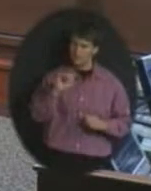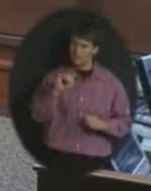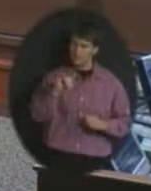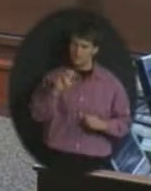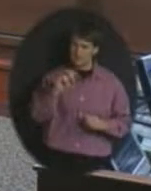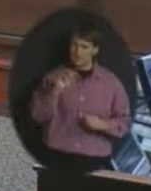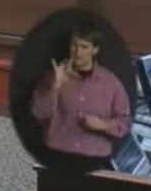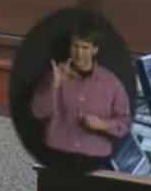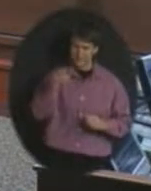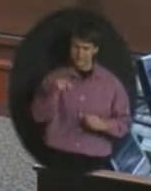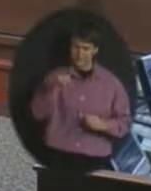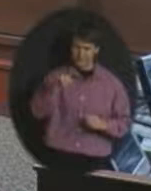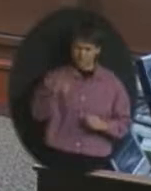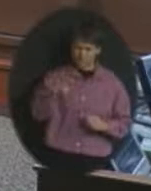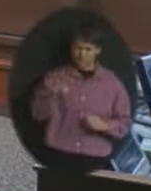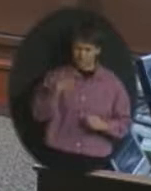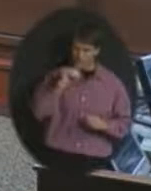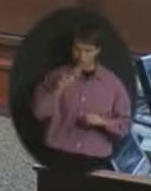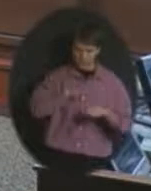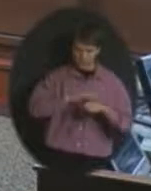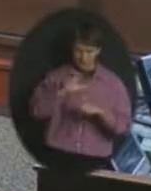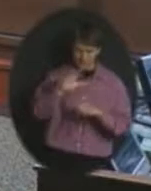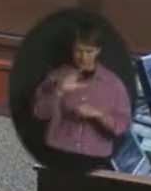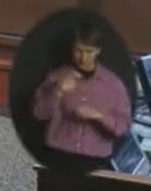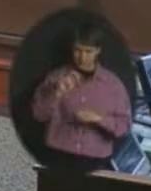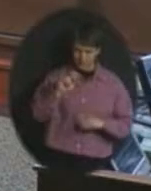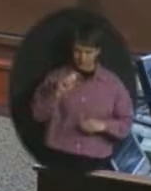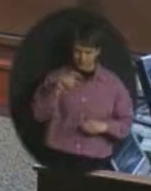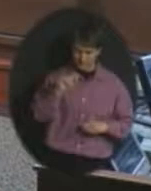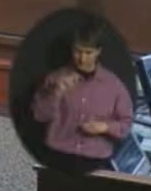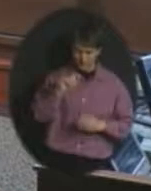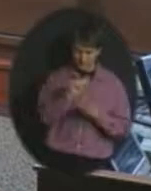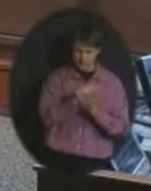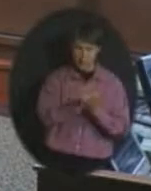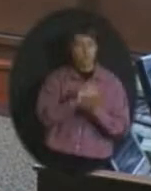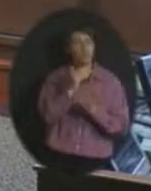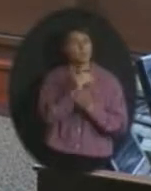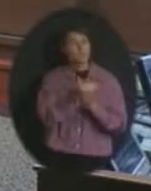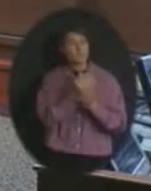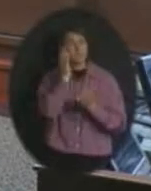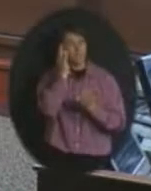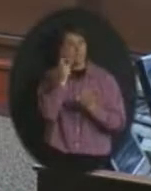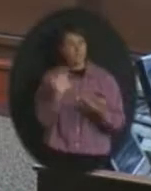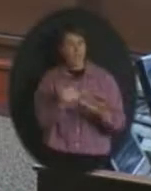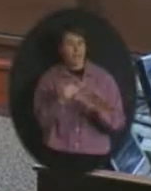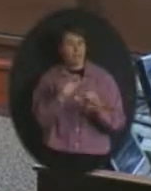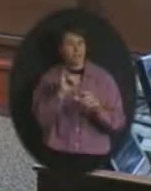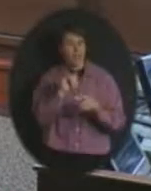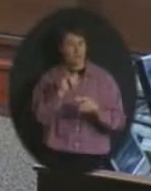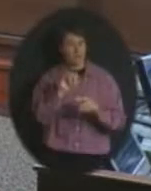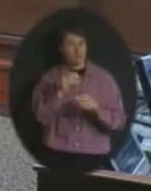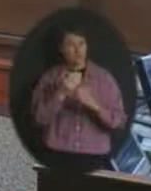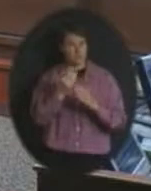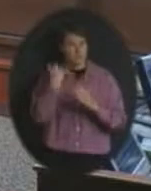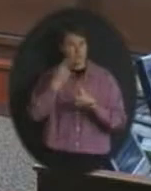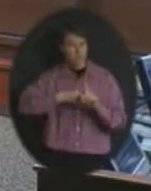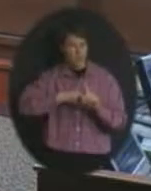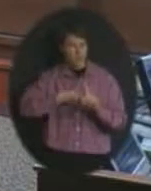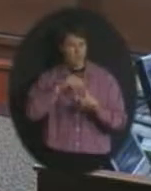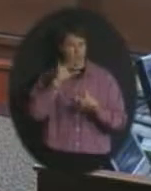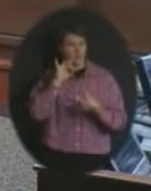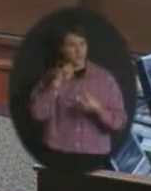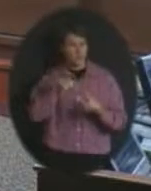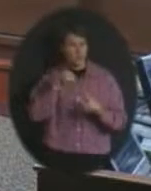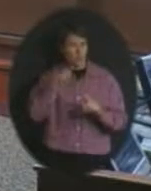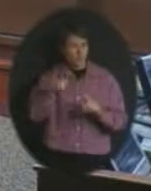item 8.14, not on the consent agenda. It was listed as a future action item last month as 8.14. Got it. Okay, goodness.